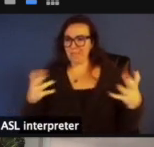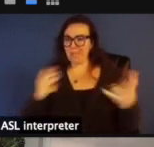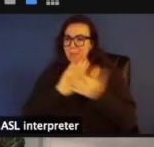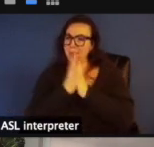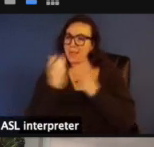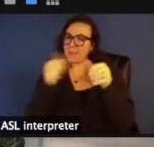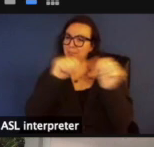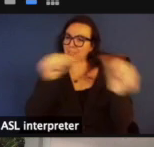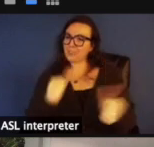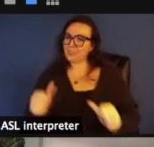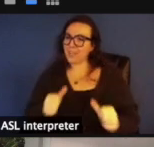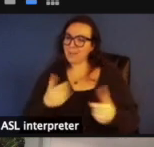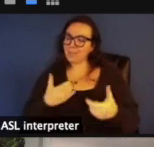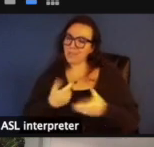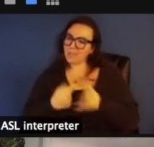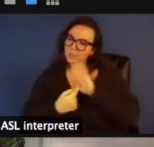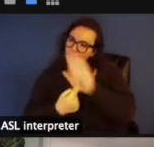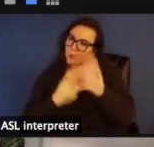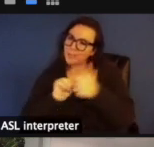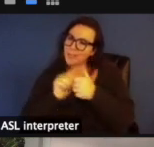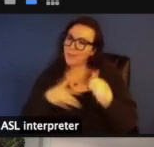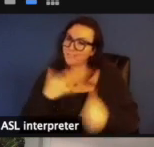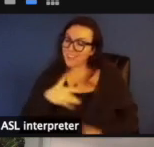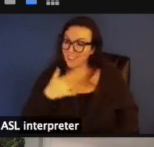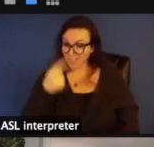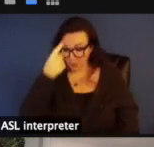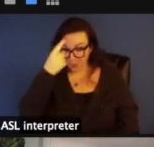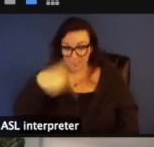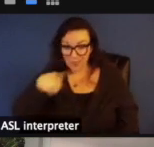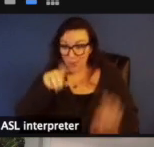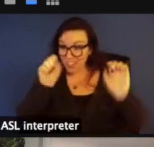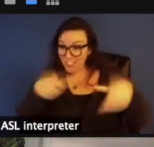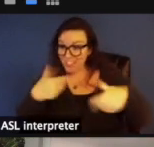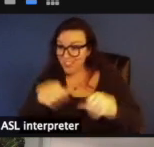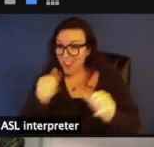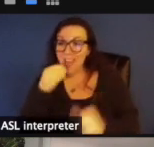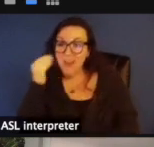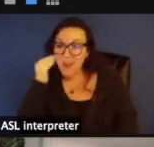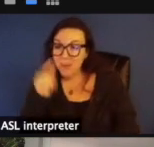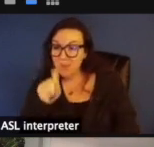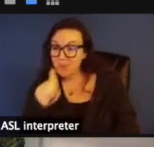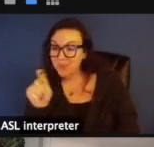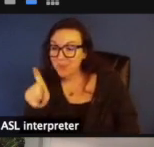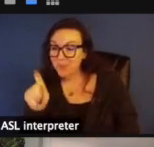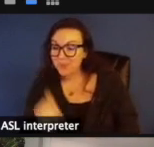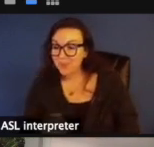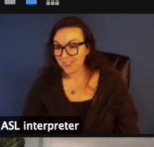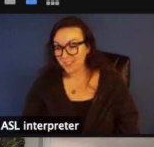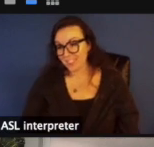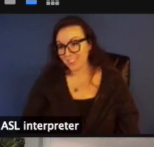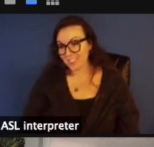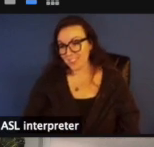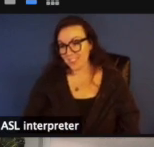feeling. Is that something you could do at home? Like a horse. Do you think there's something